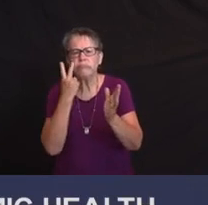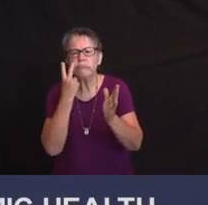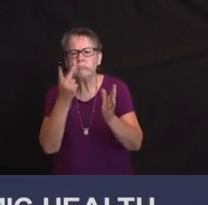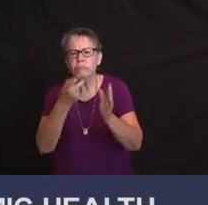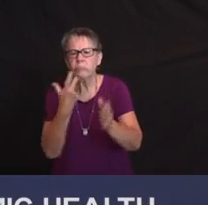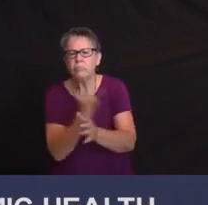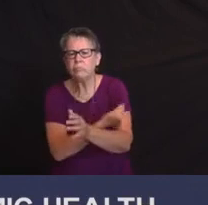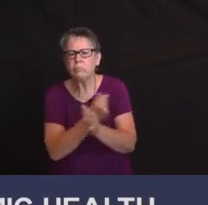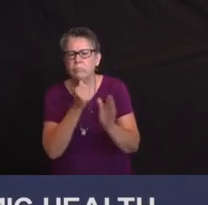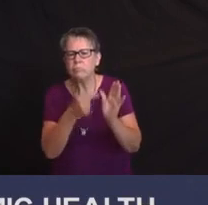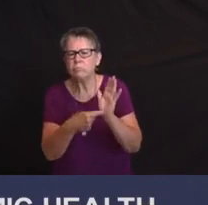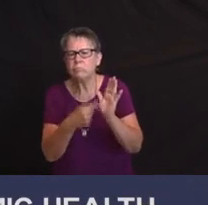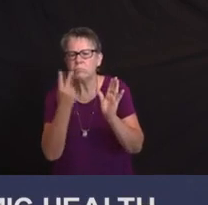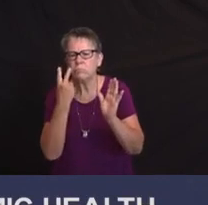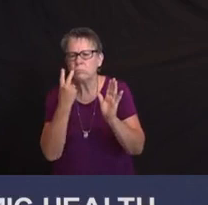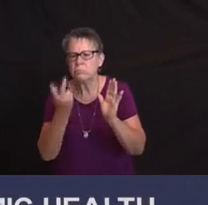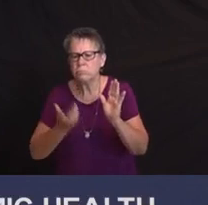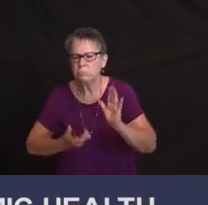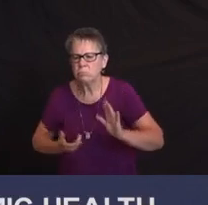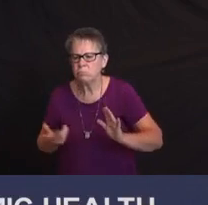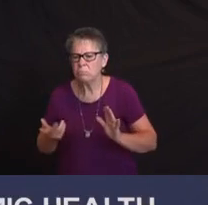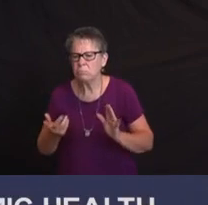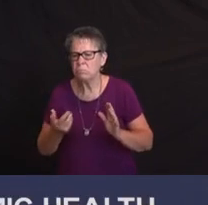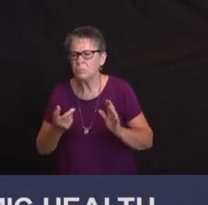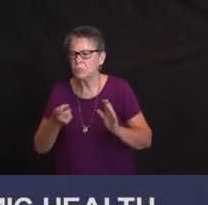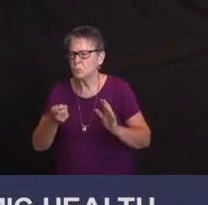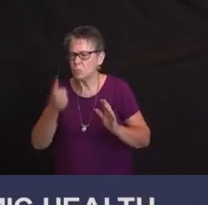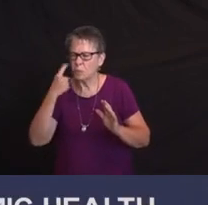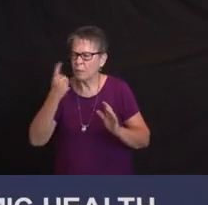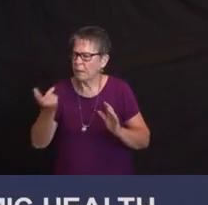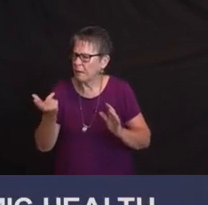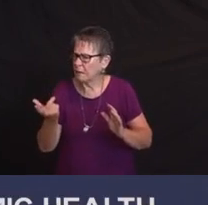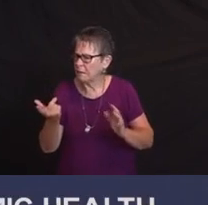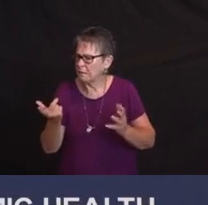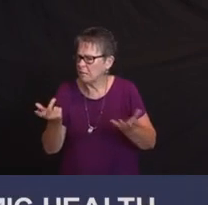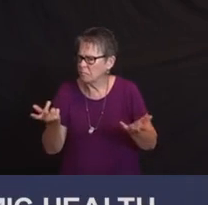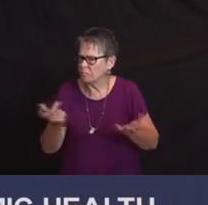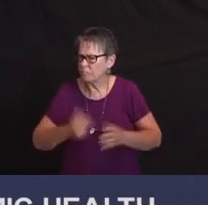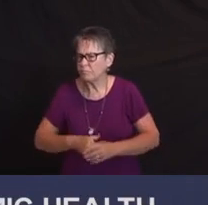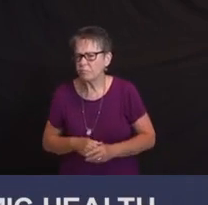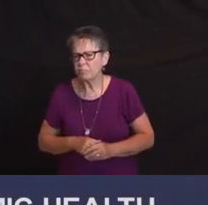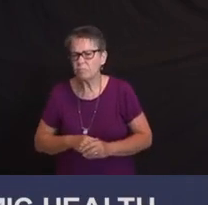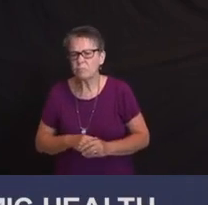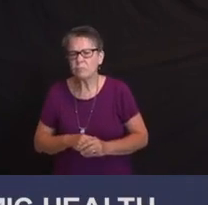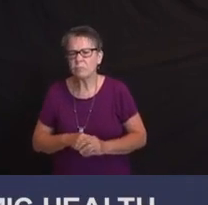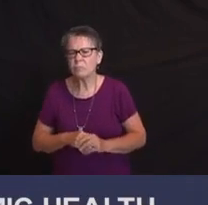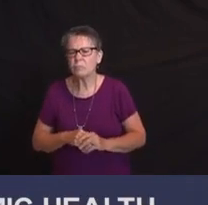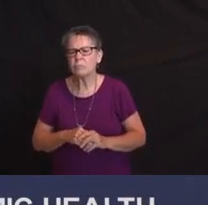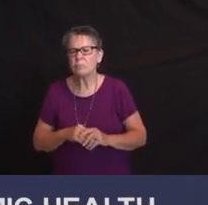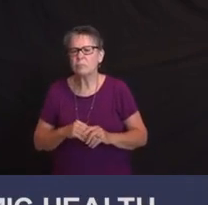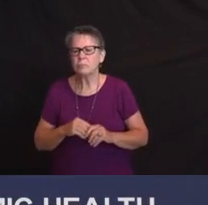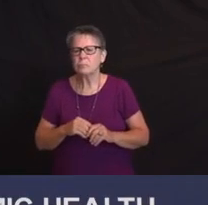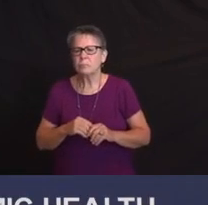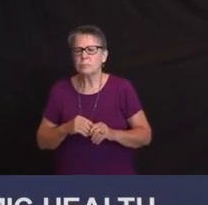perspective of that. And lastly, with regard to what you said earlier in the briefing, Governor,